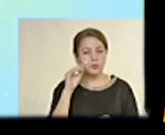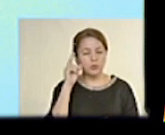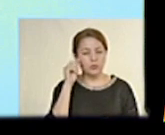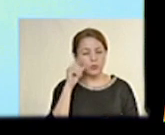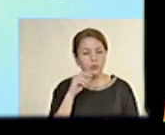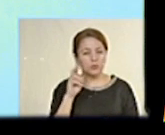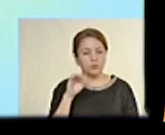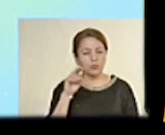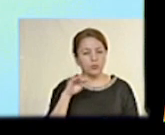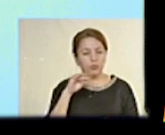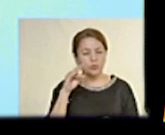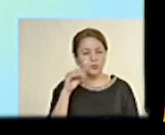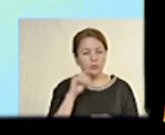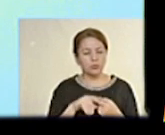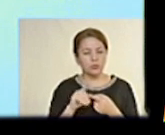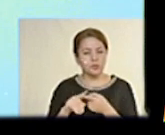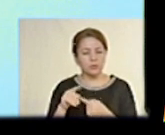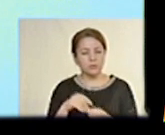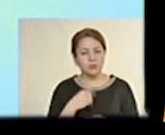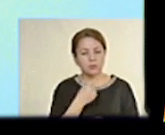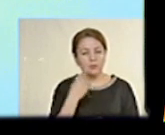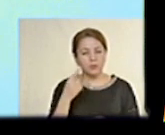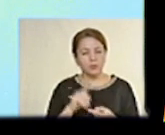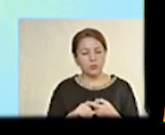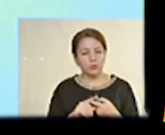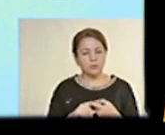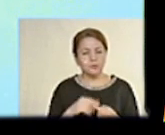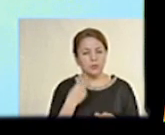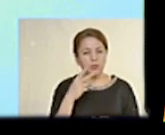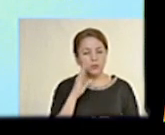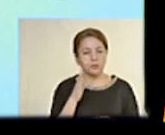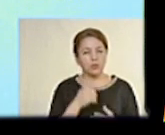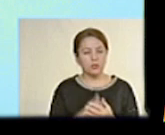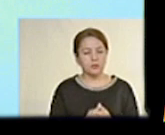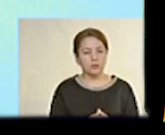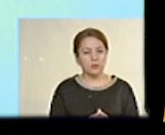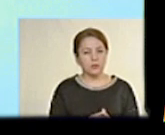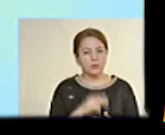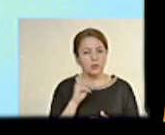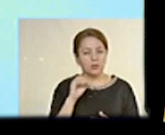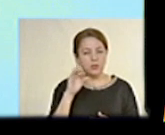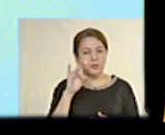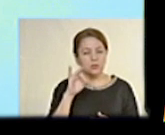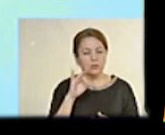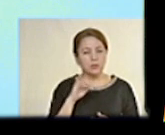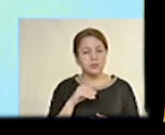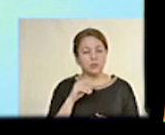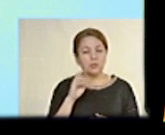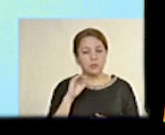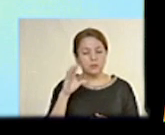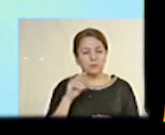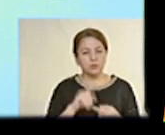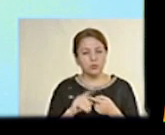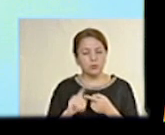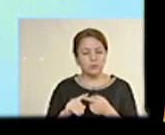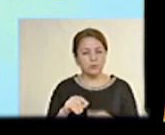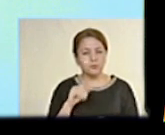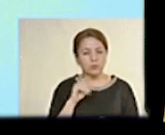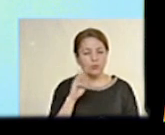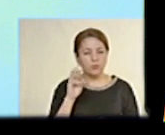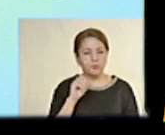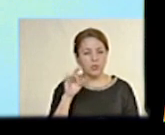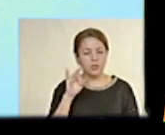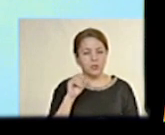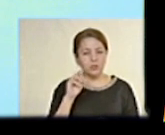songa qo'shamiz. Ya'ni 1 ni 1 ga qo'shganimizda 2 hosil bo'lyapti. Kasr qismlarni qo'shganimizda esa bu